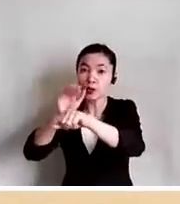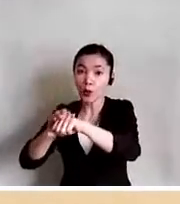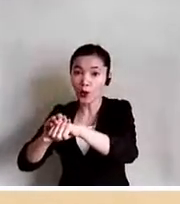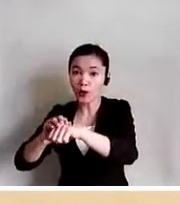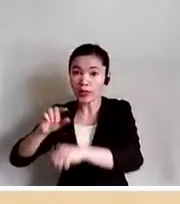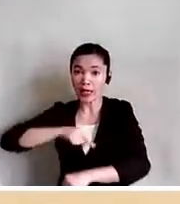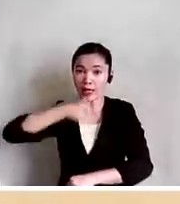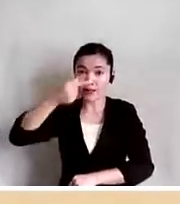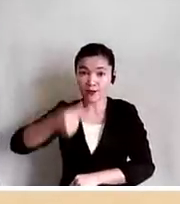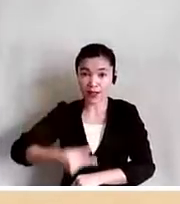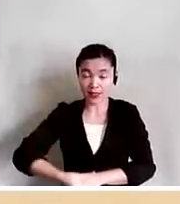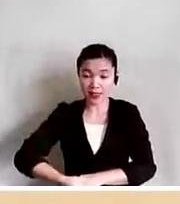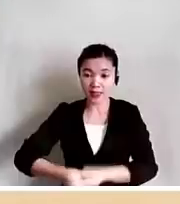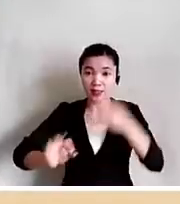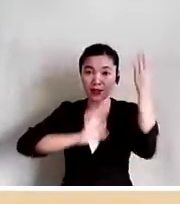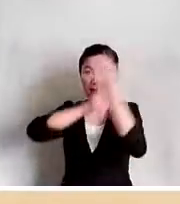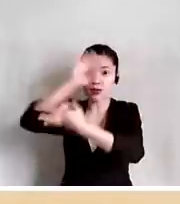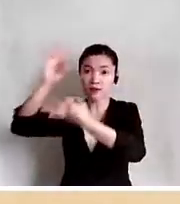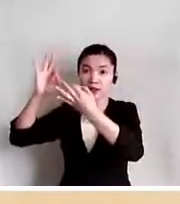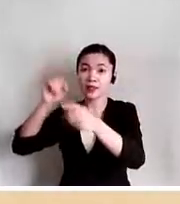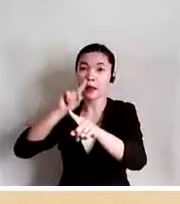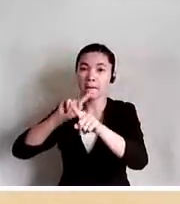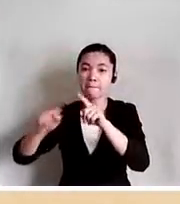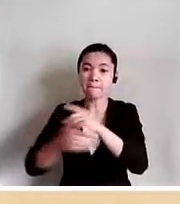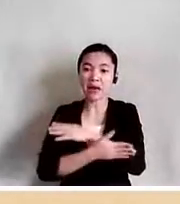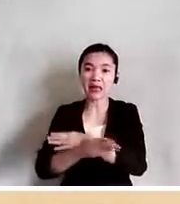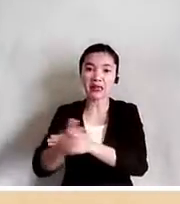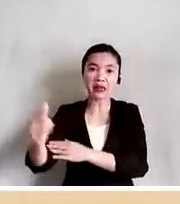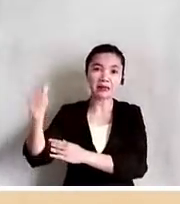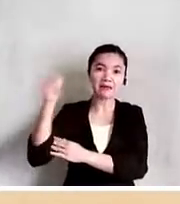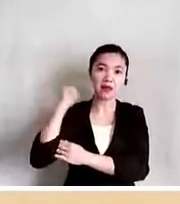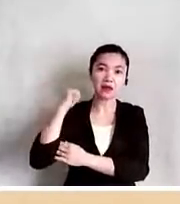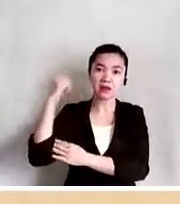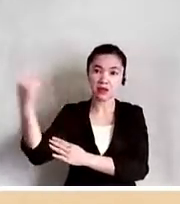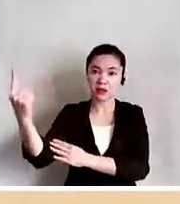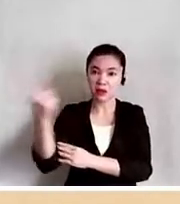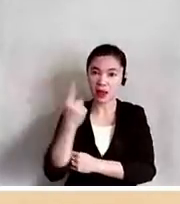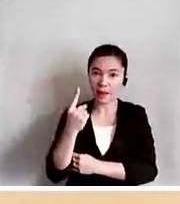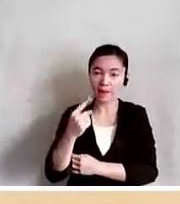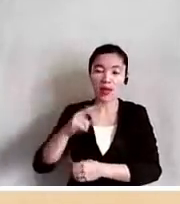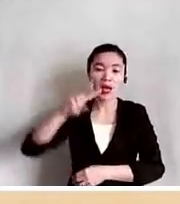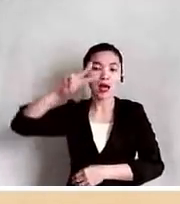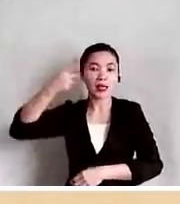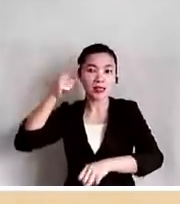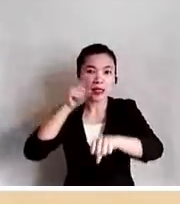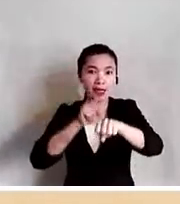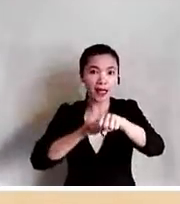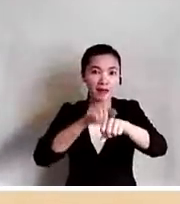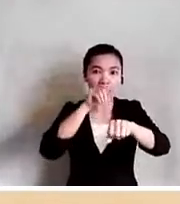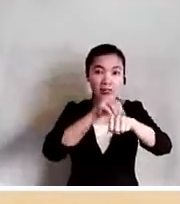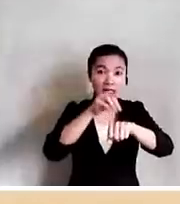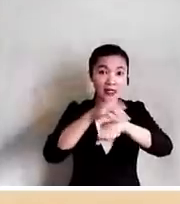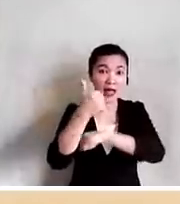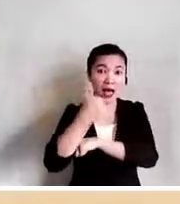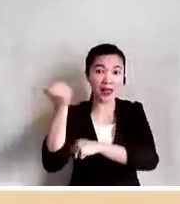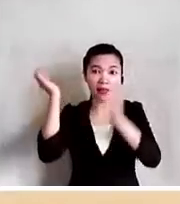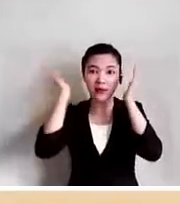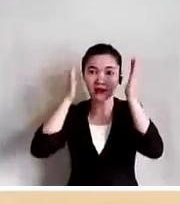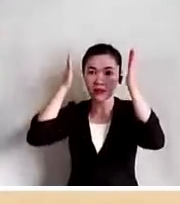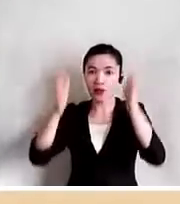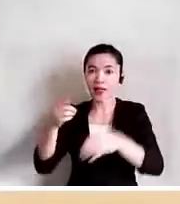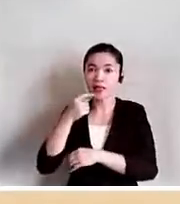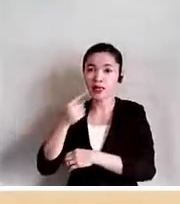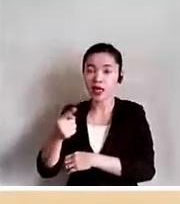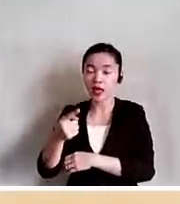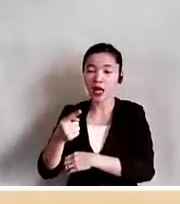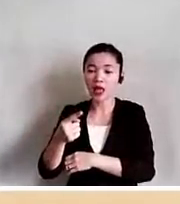but they refused to come. A second time he sent other servants, saying, tell those